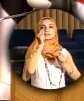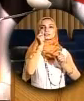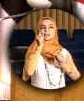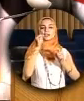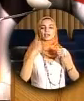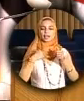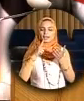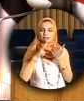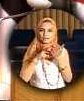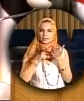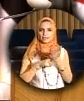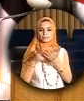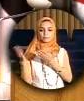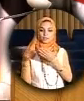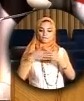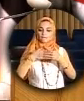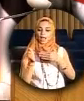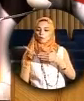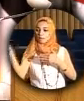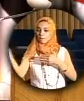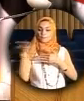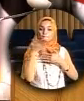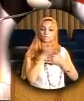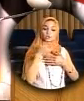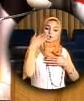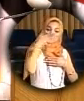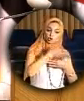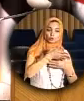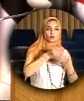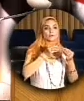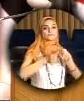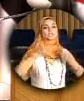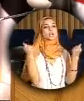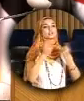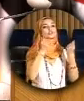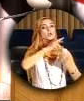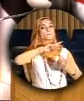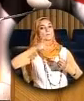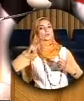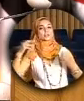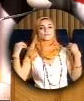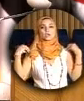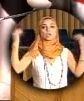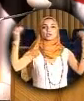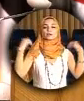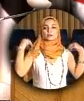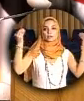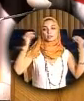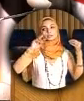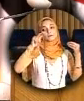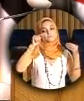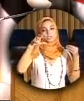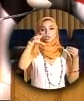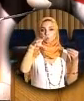in sports activities, both at the national and international levels, building their self-esteem and developing the